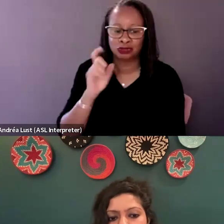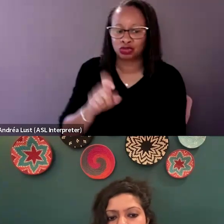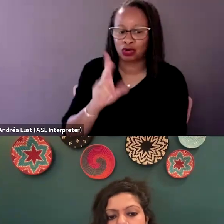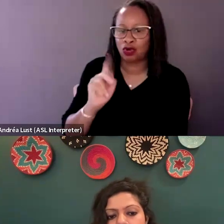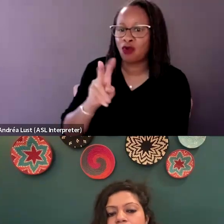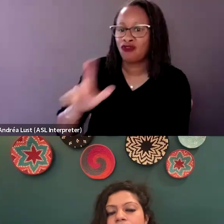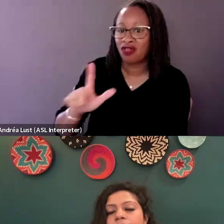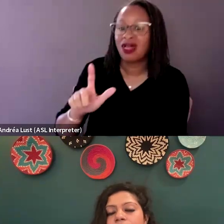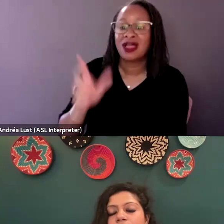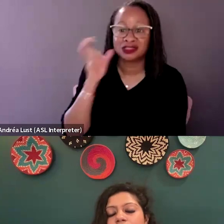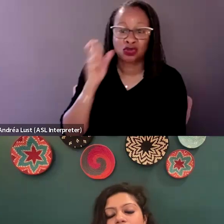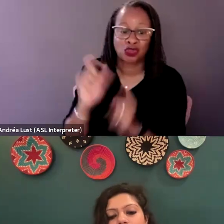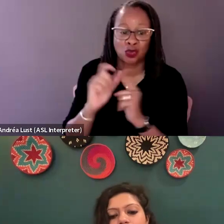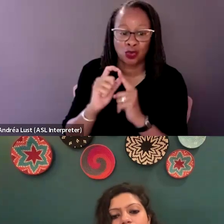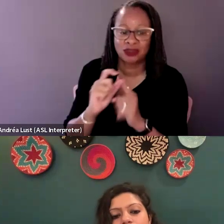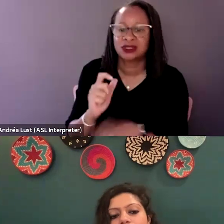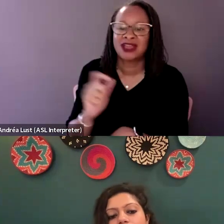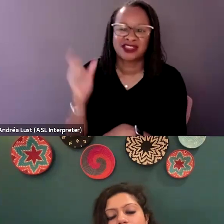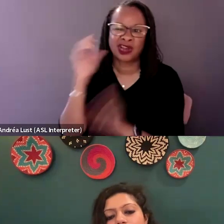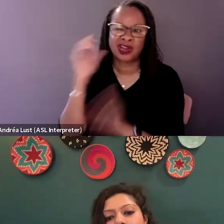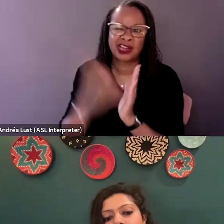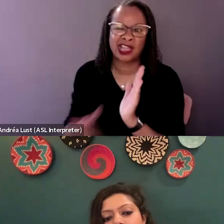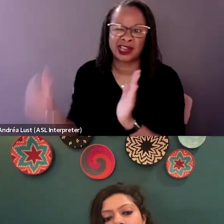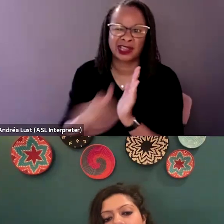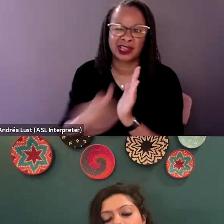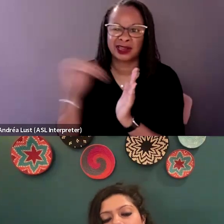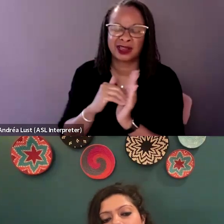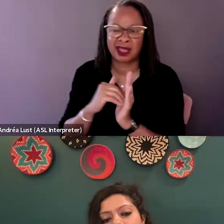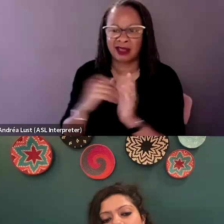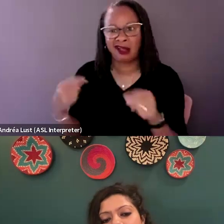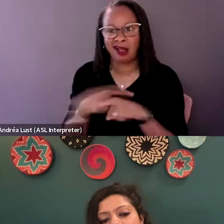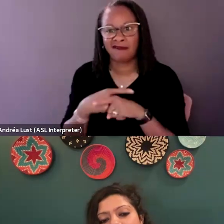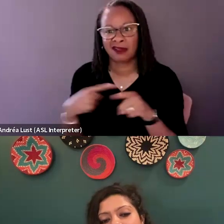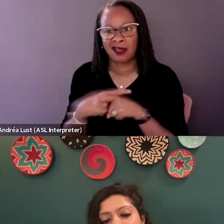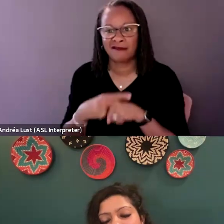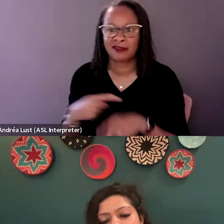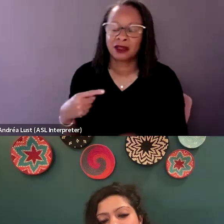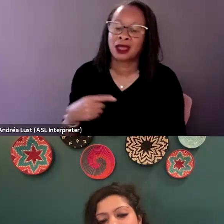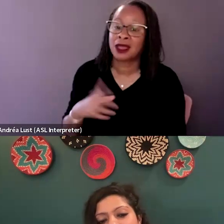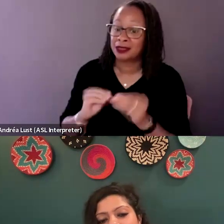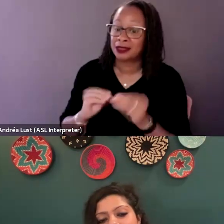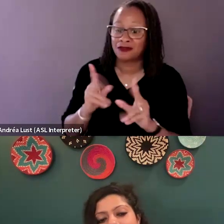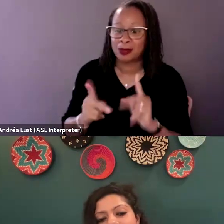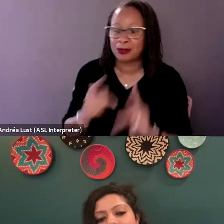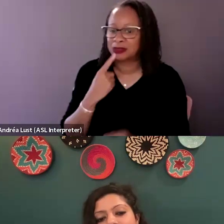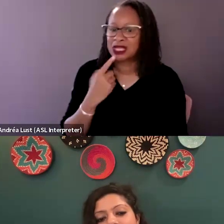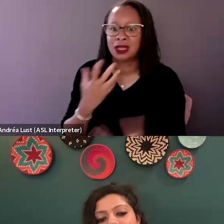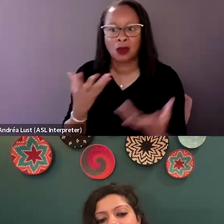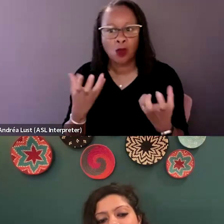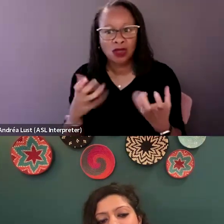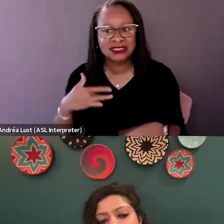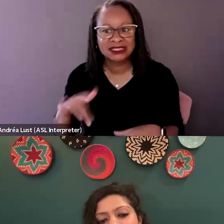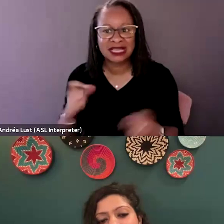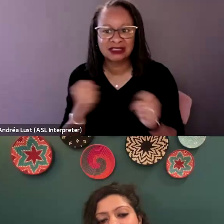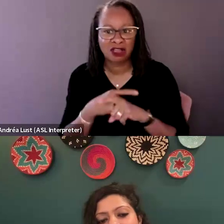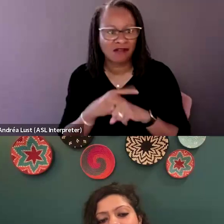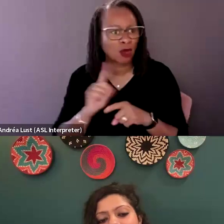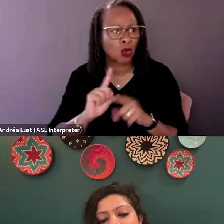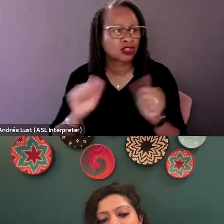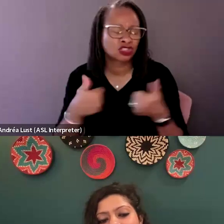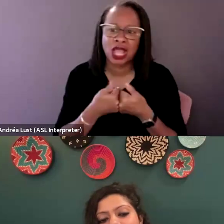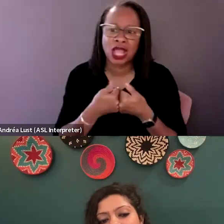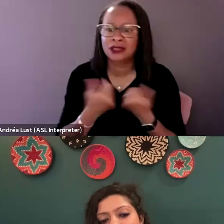one taxonomic definition, right? Uh, I think for me, creative documentary meant that I would be like,